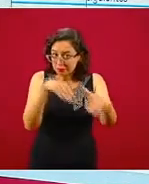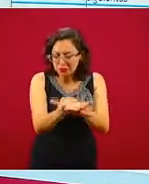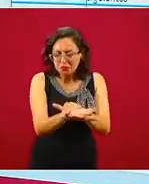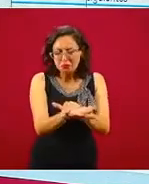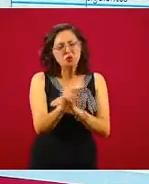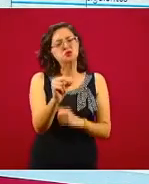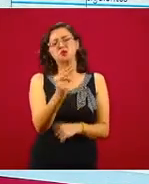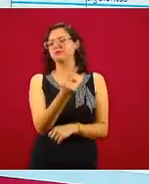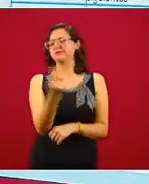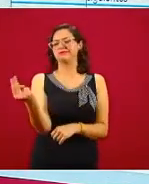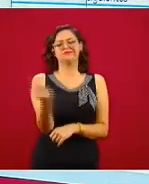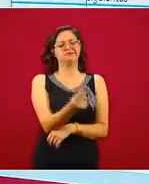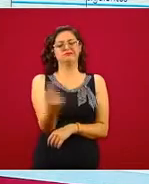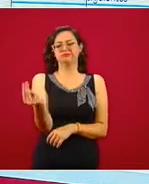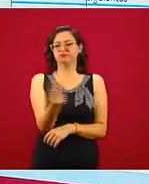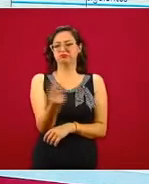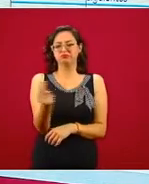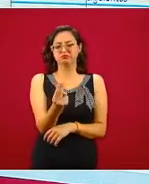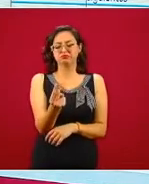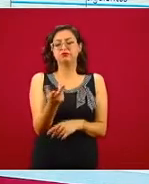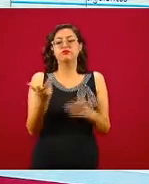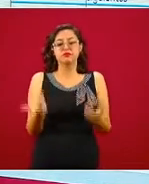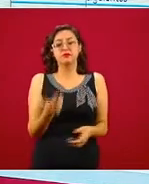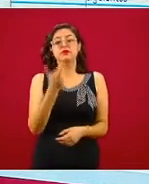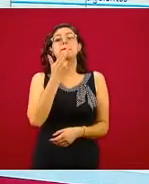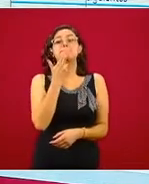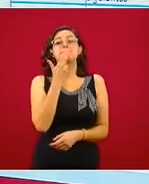coughing, fever, that are rather